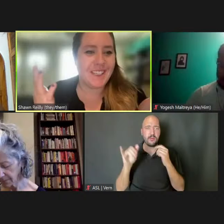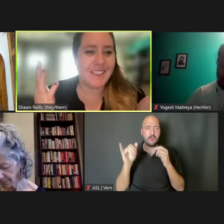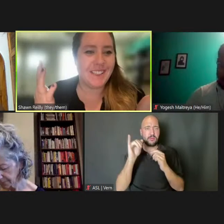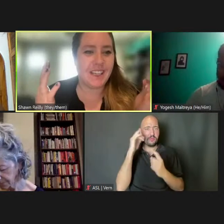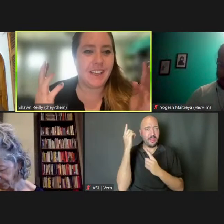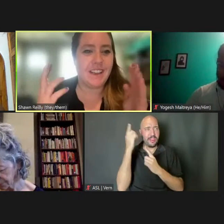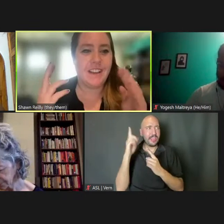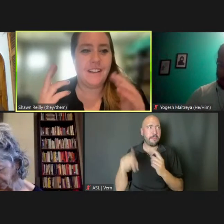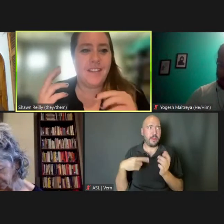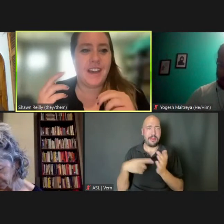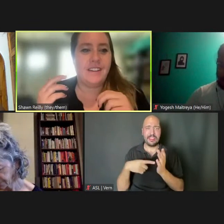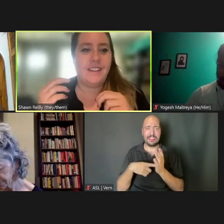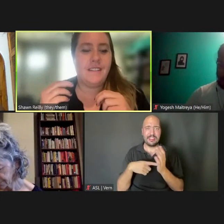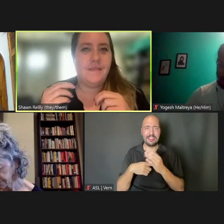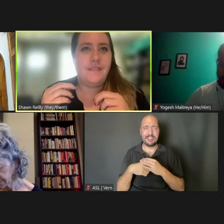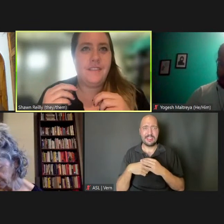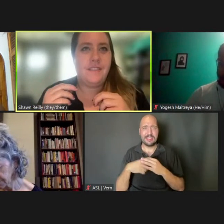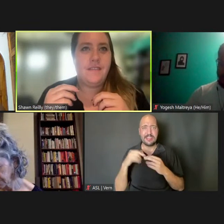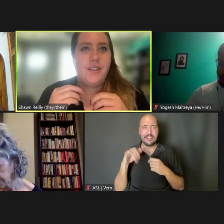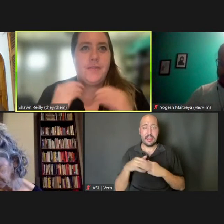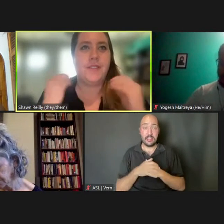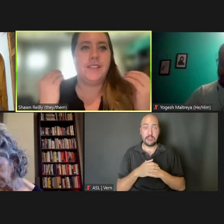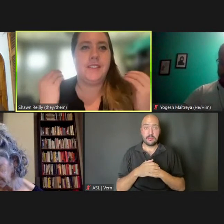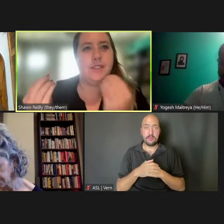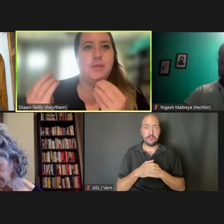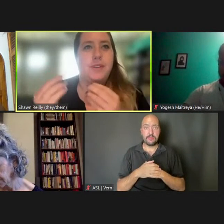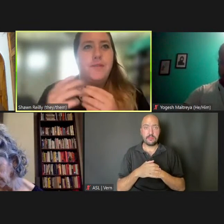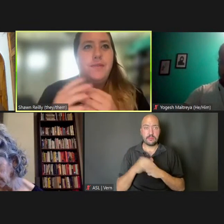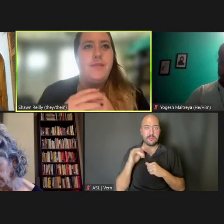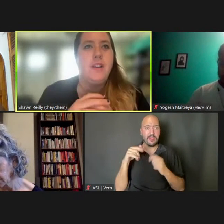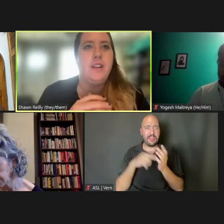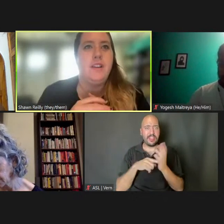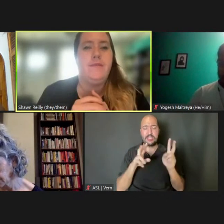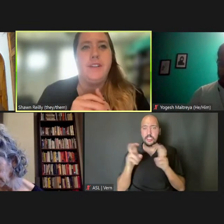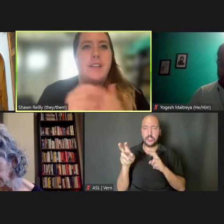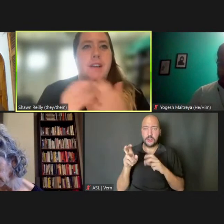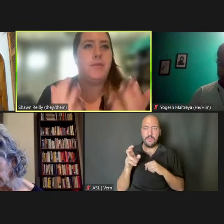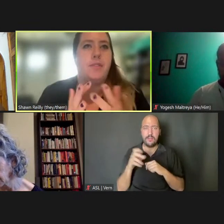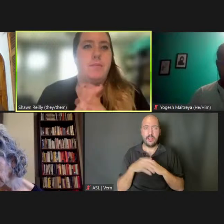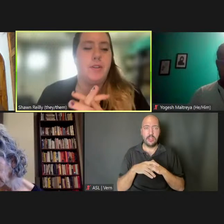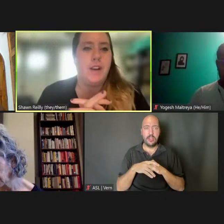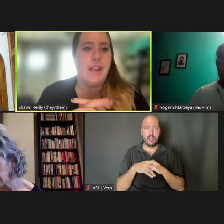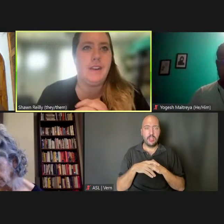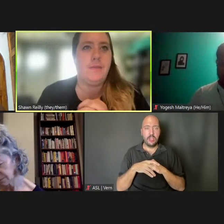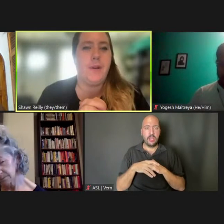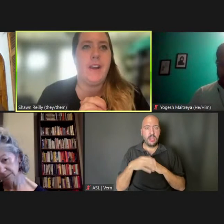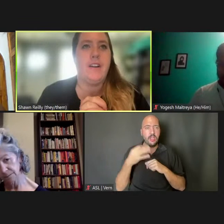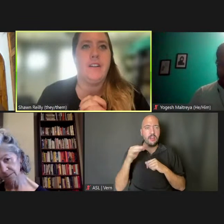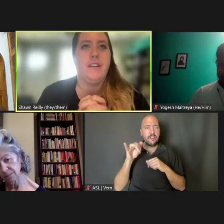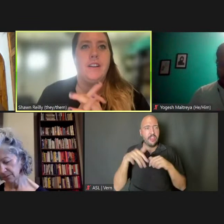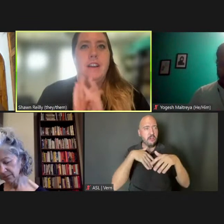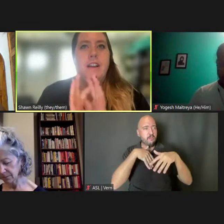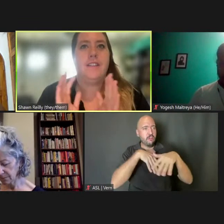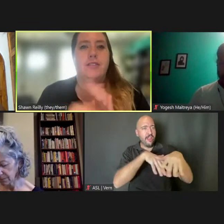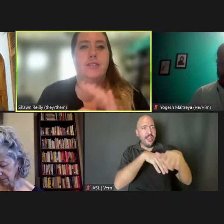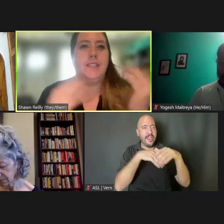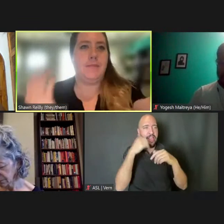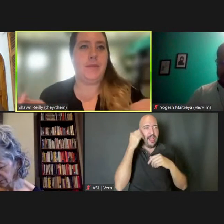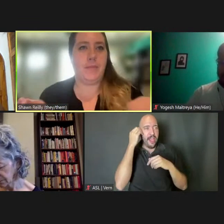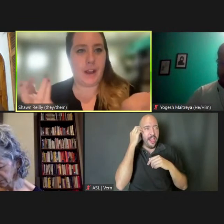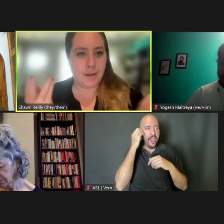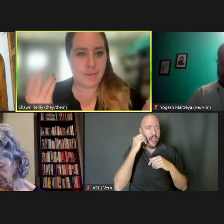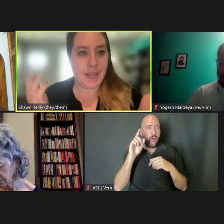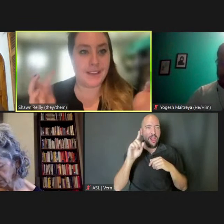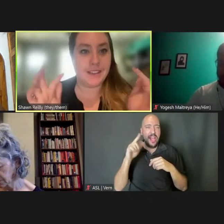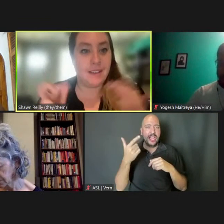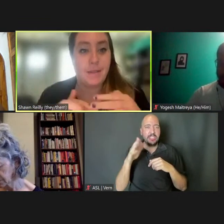thinking about this, like that, you know, this issue of, for example, the parade where